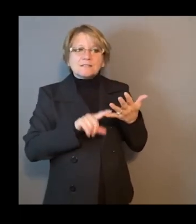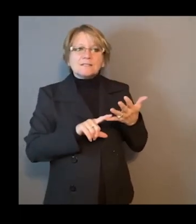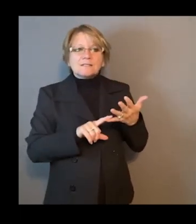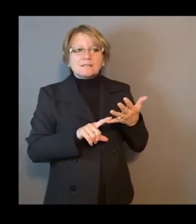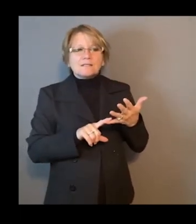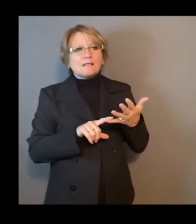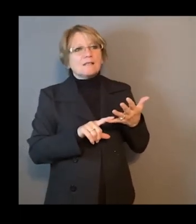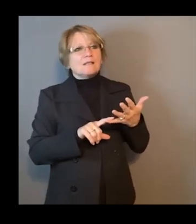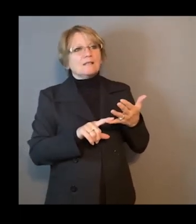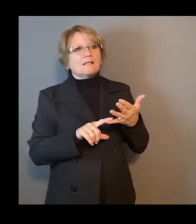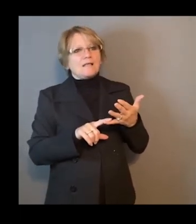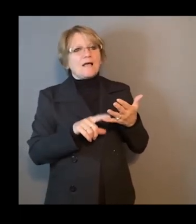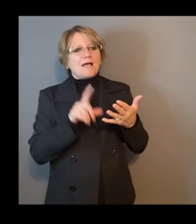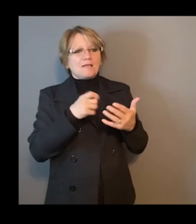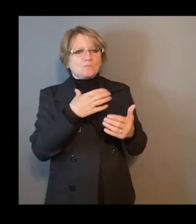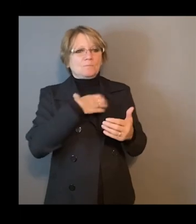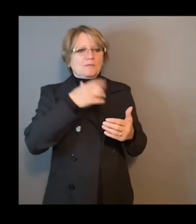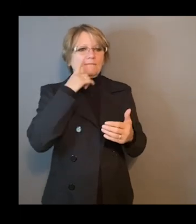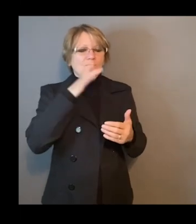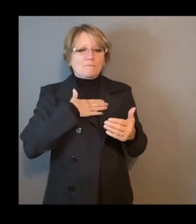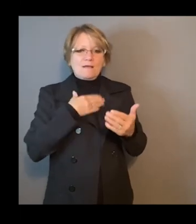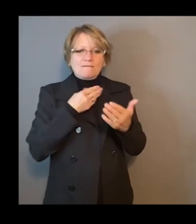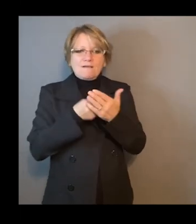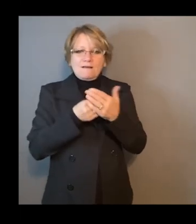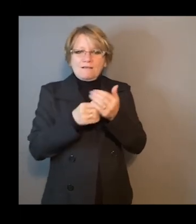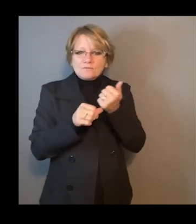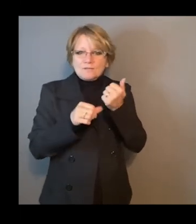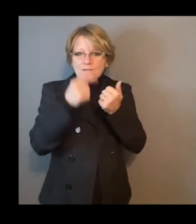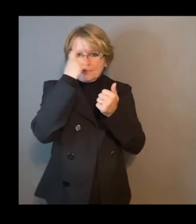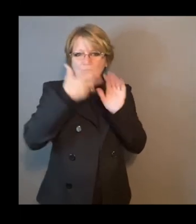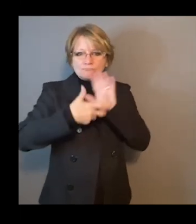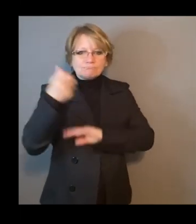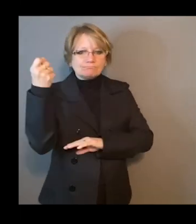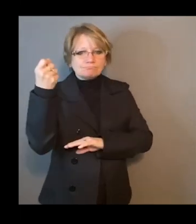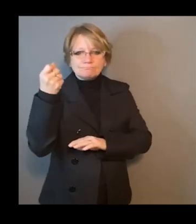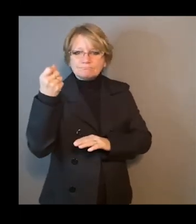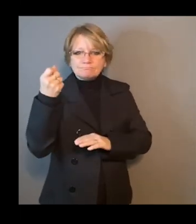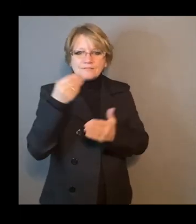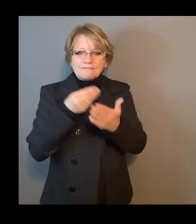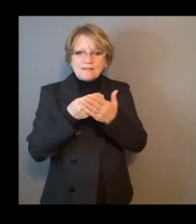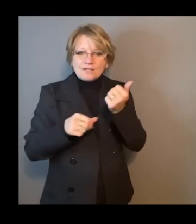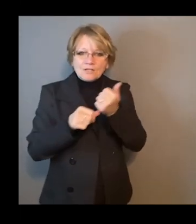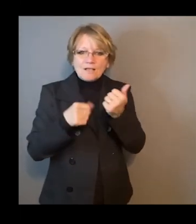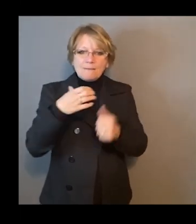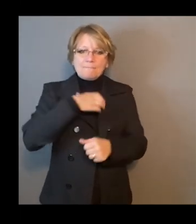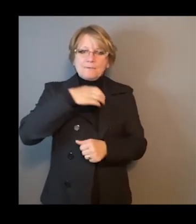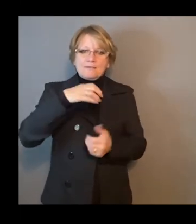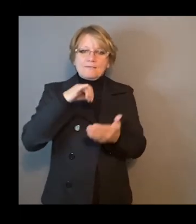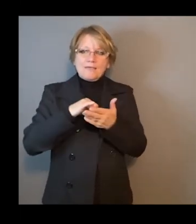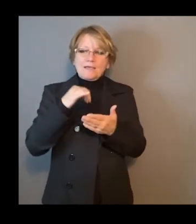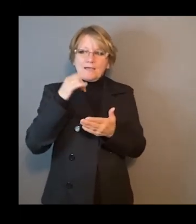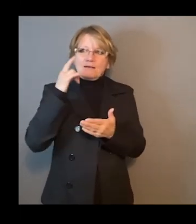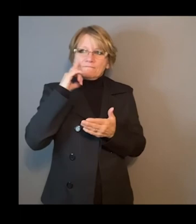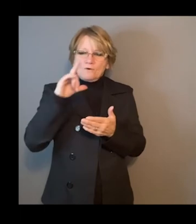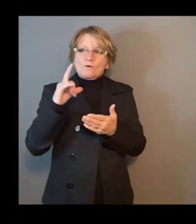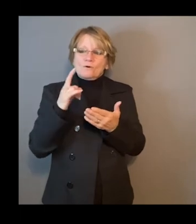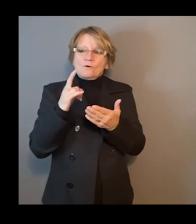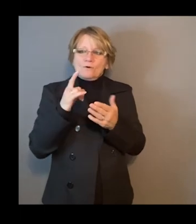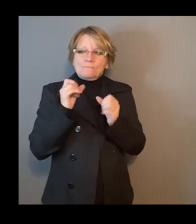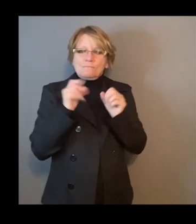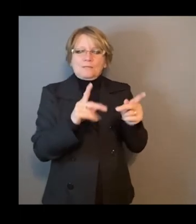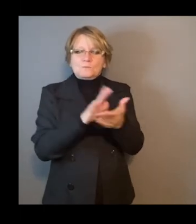Actually, that year that I went back, I had to appeal my financial aid. They took my financial aid. So I had to go through the appeal process to appeal my financial